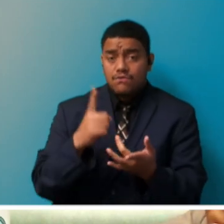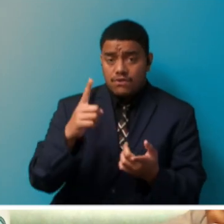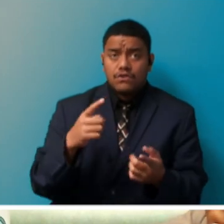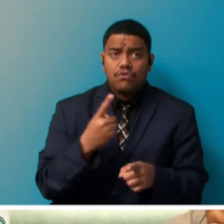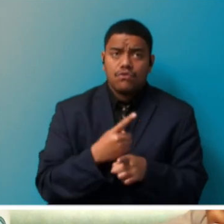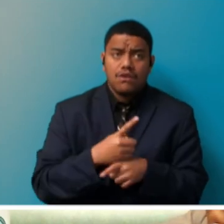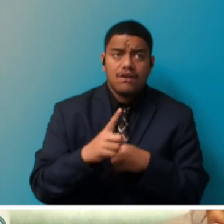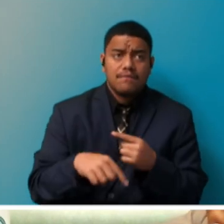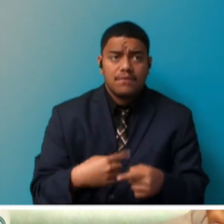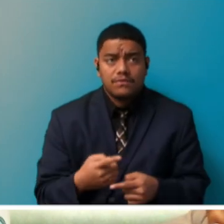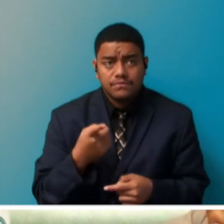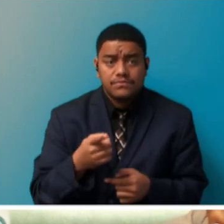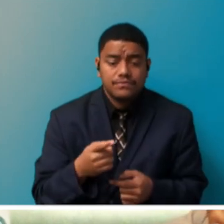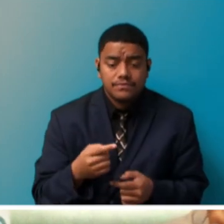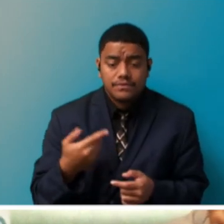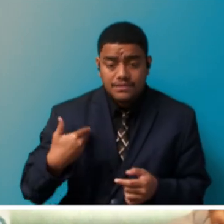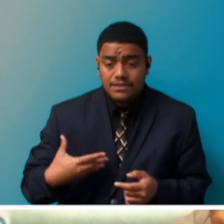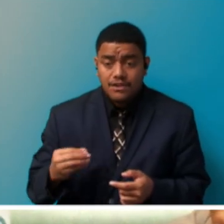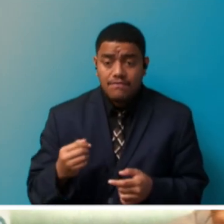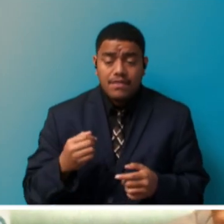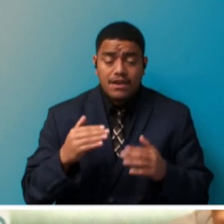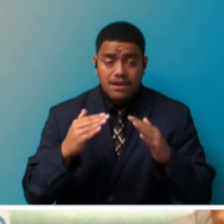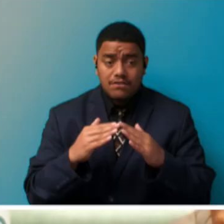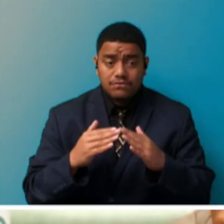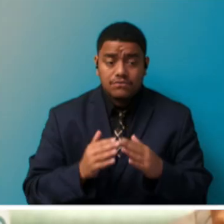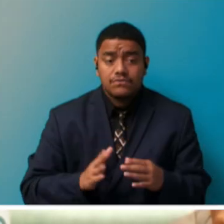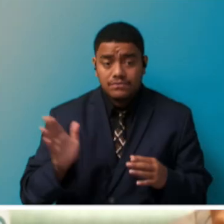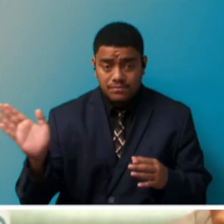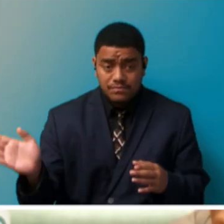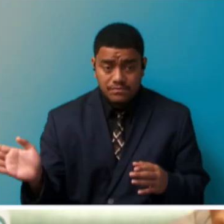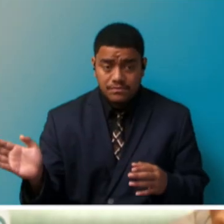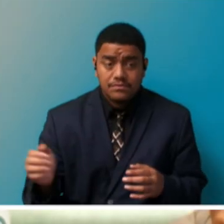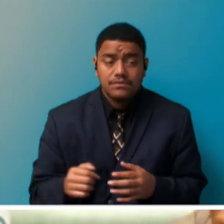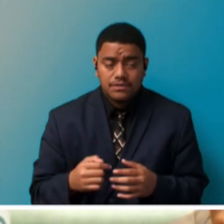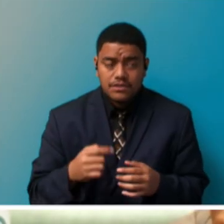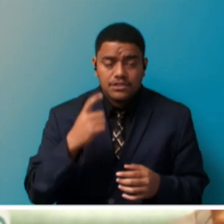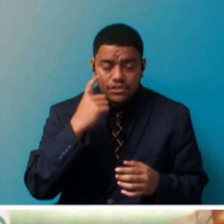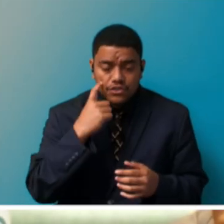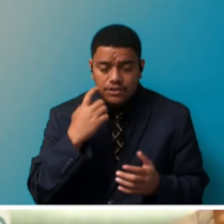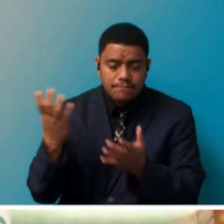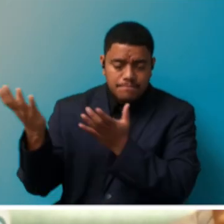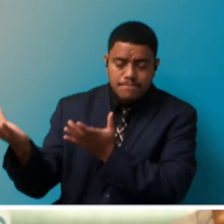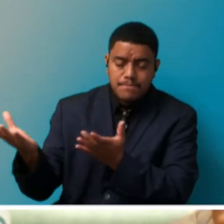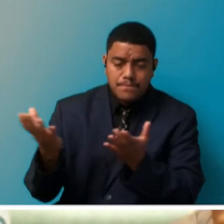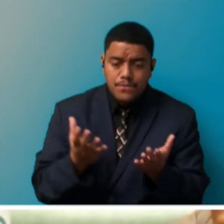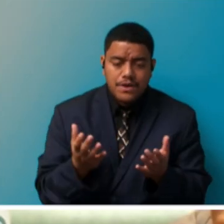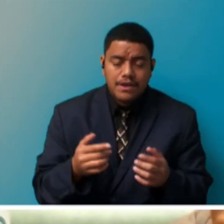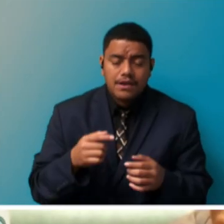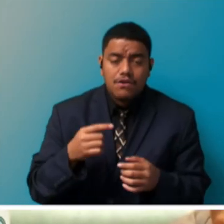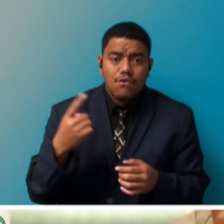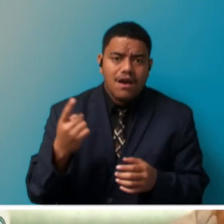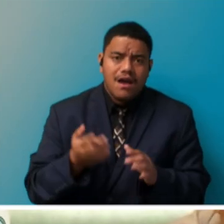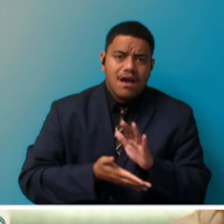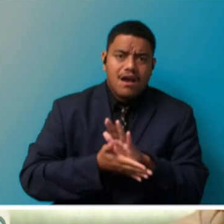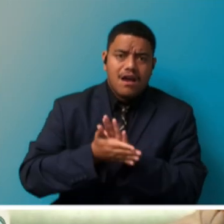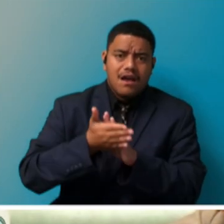about it in this side of the House now and again, is the need to actually bring commercial players into